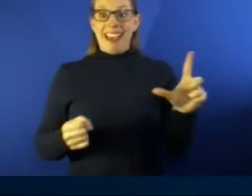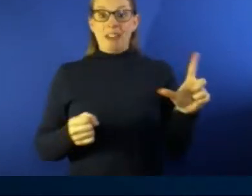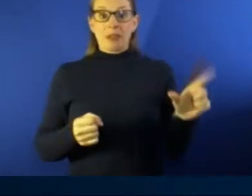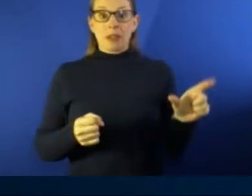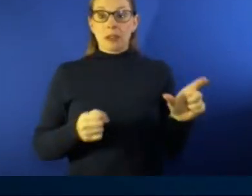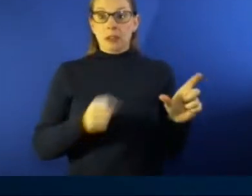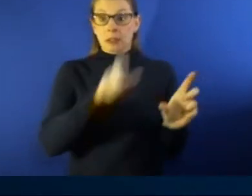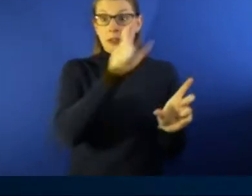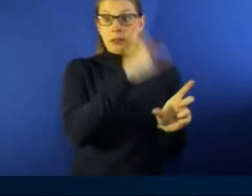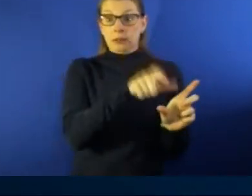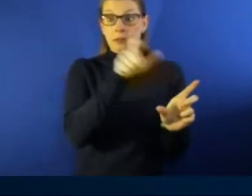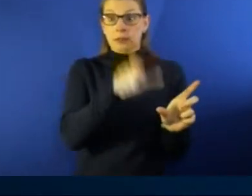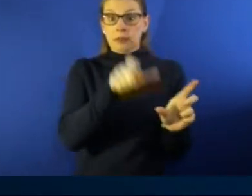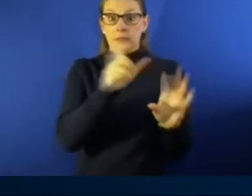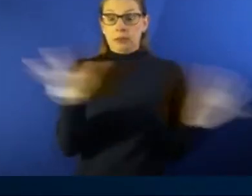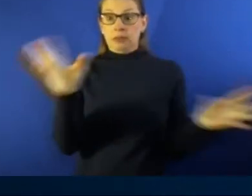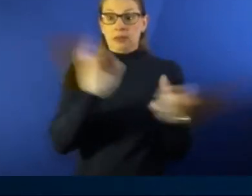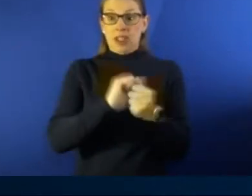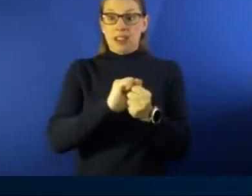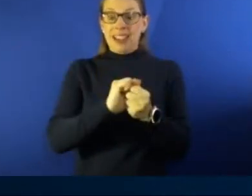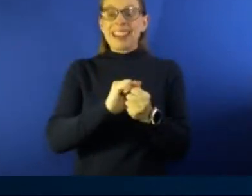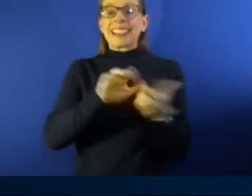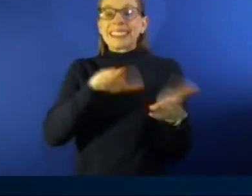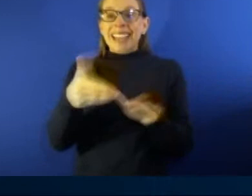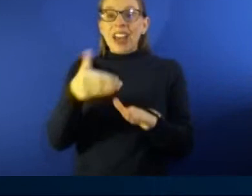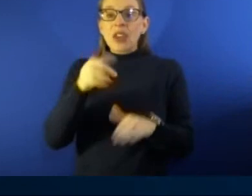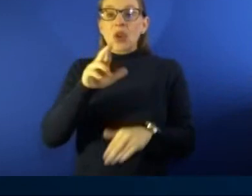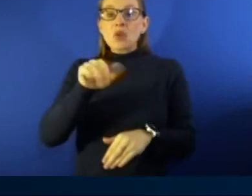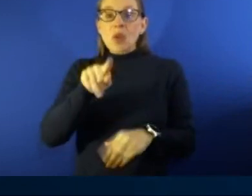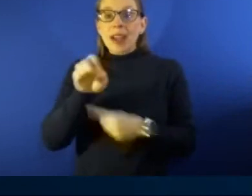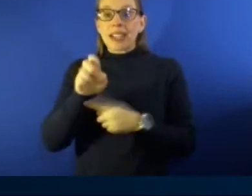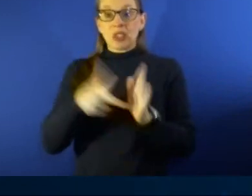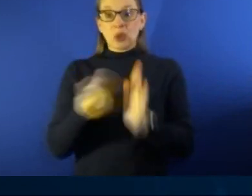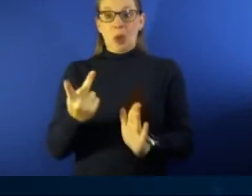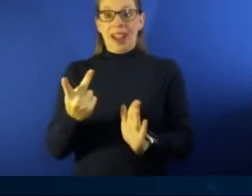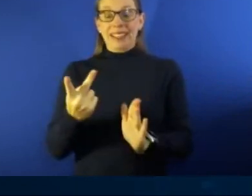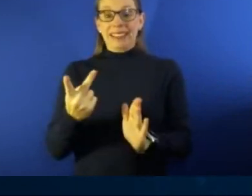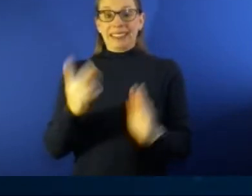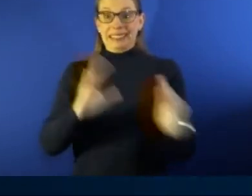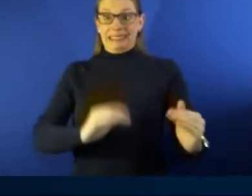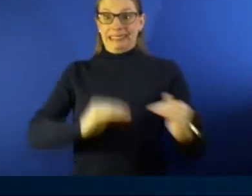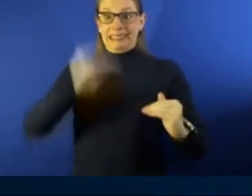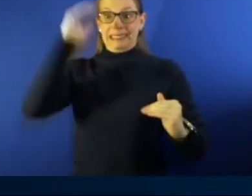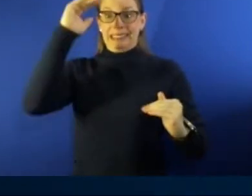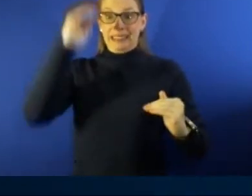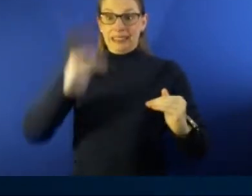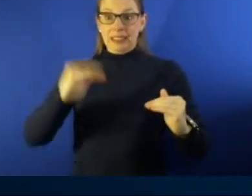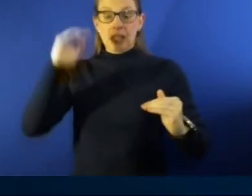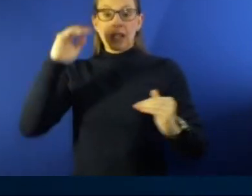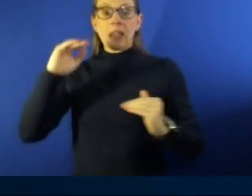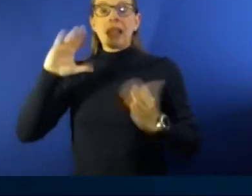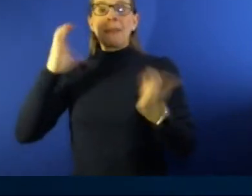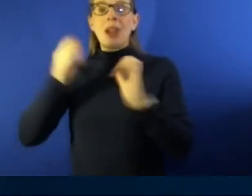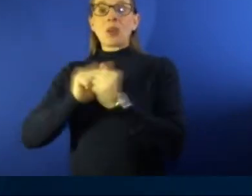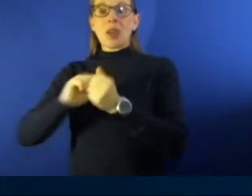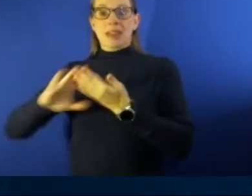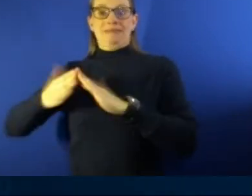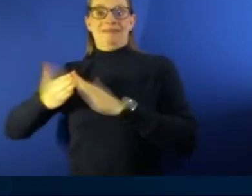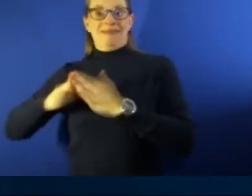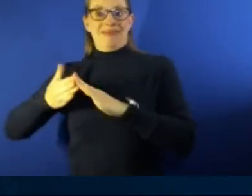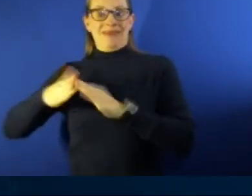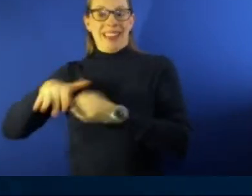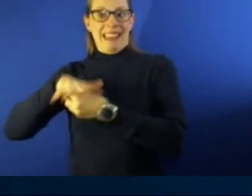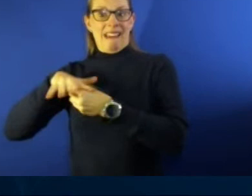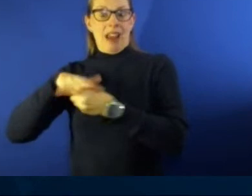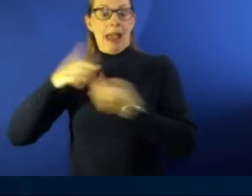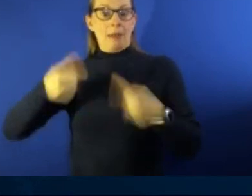rate, the cumulative death rate for rural counties is more than twice as high as in the metro Atlanta area. So why this is happening? We